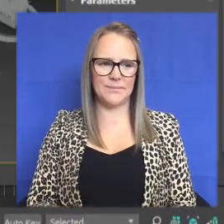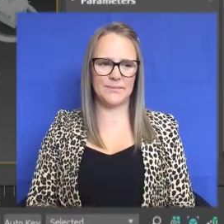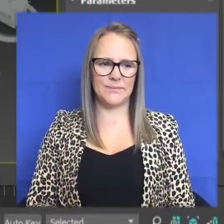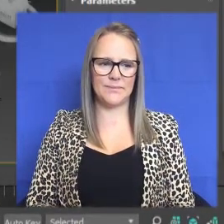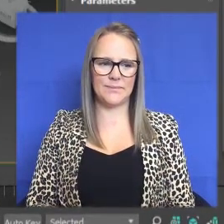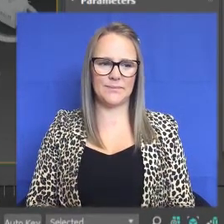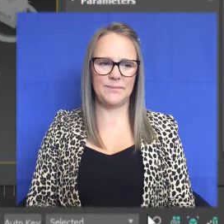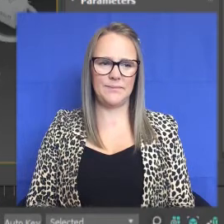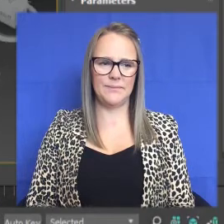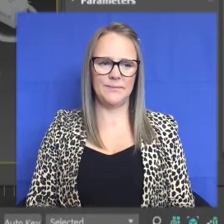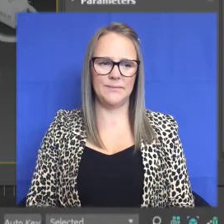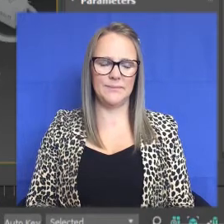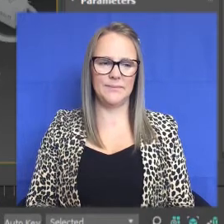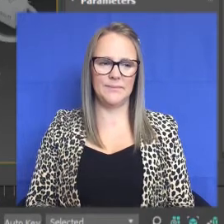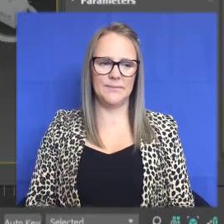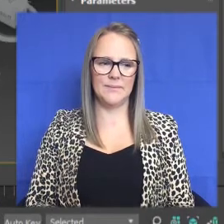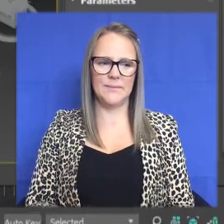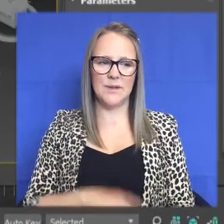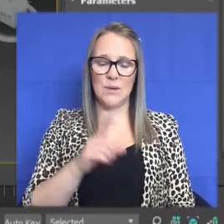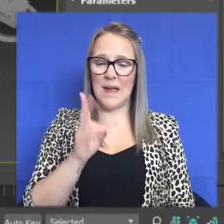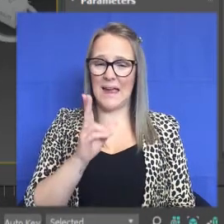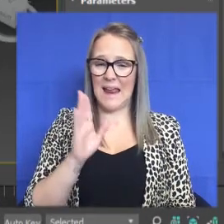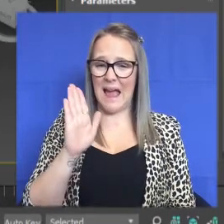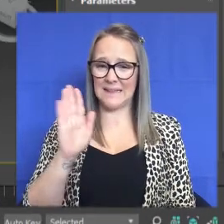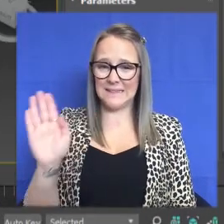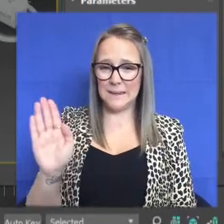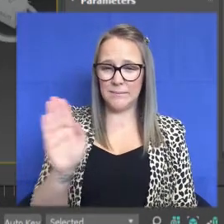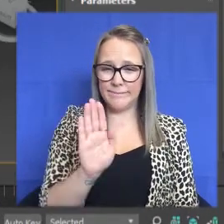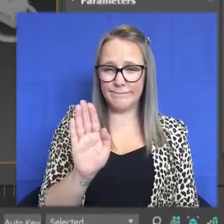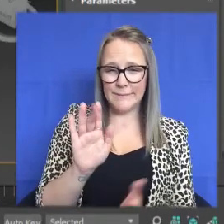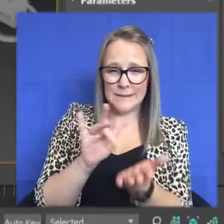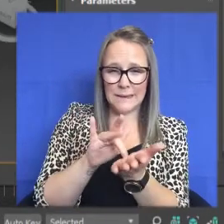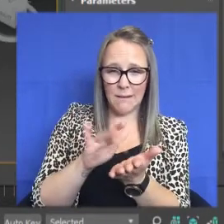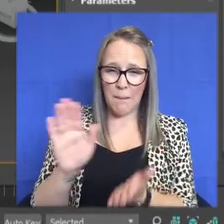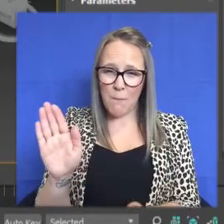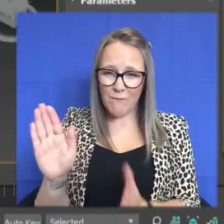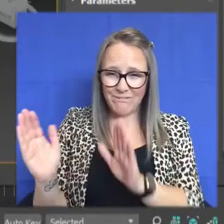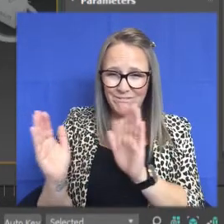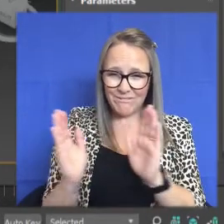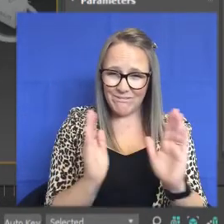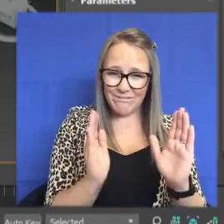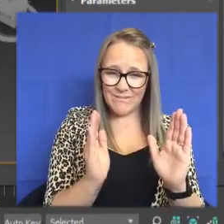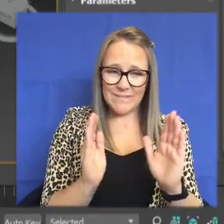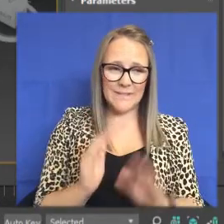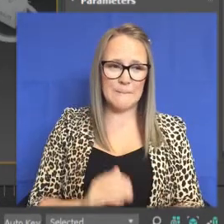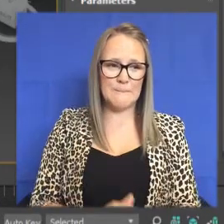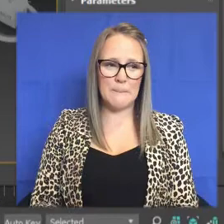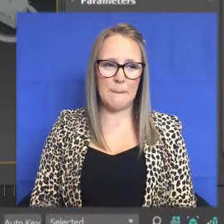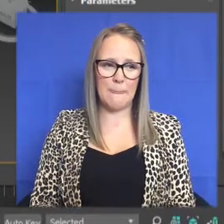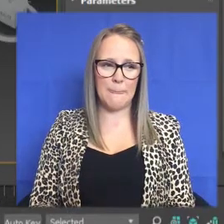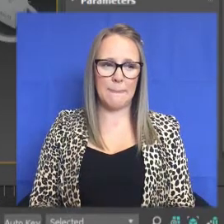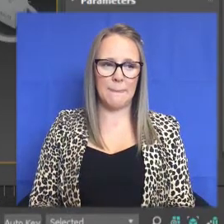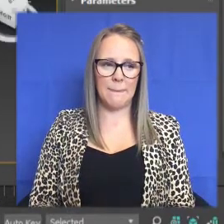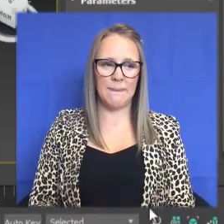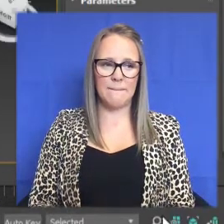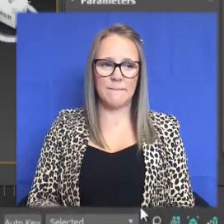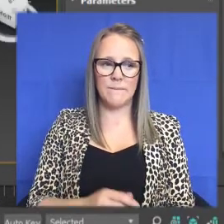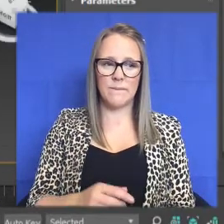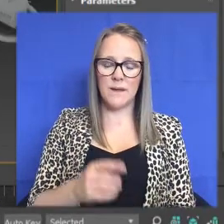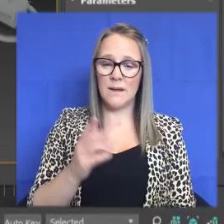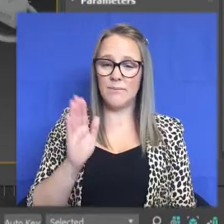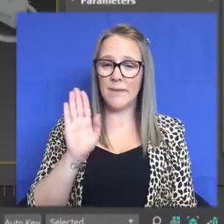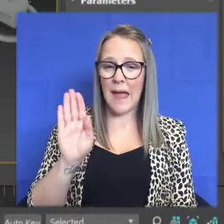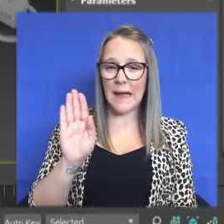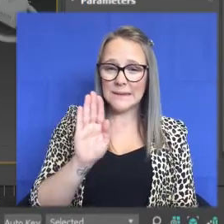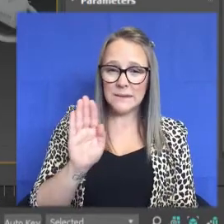for another tutorial. We can use the pan tool once again to start the center and fit it out. If you wish to, with the pan tool